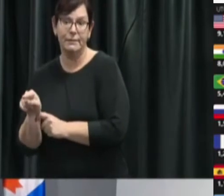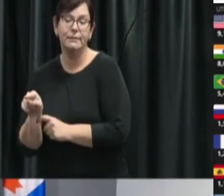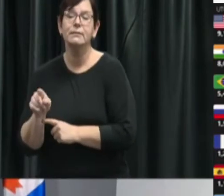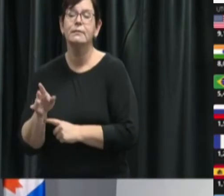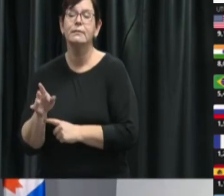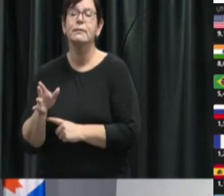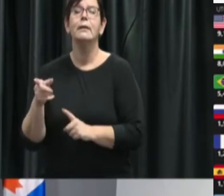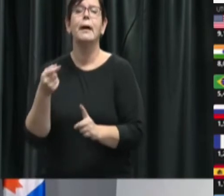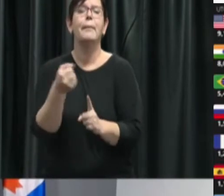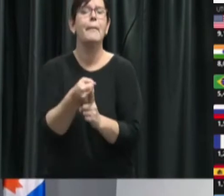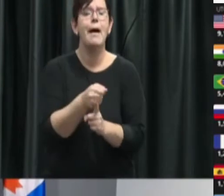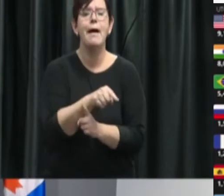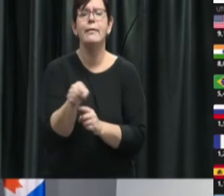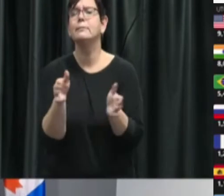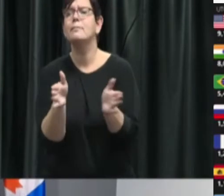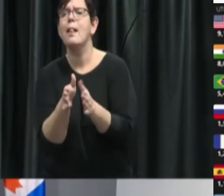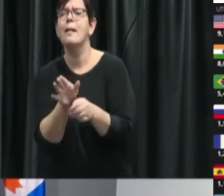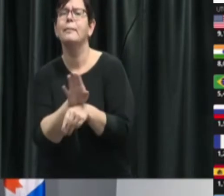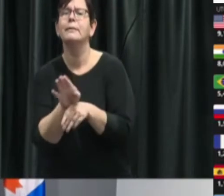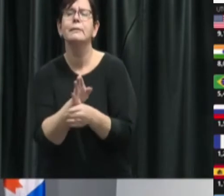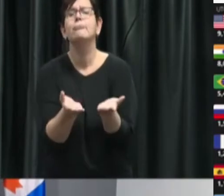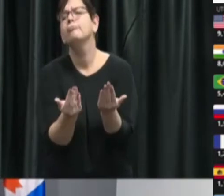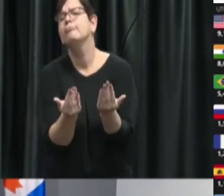in Toronto?